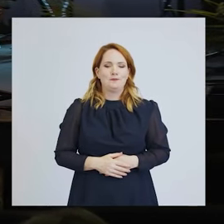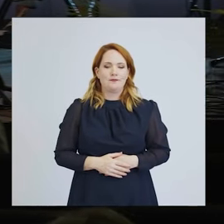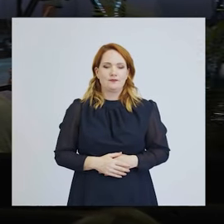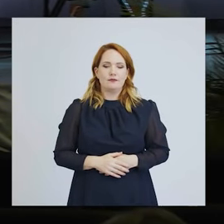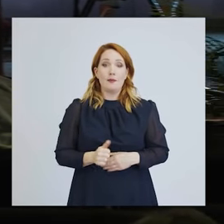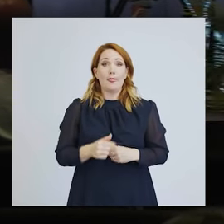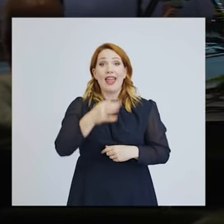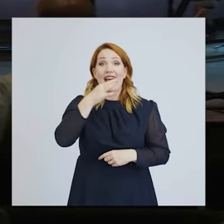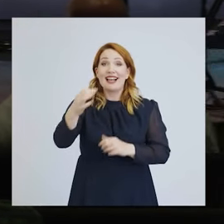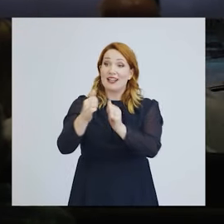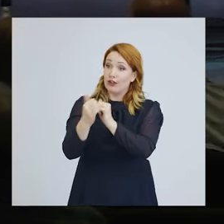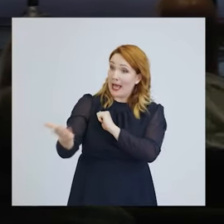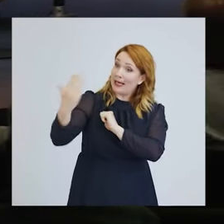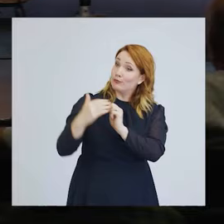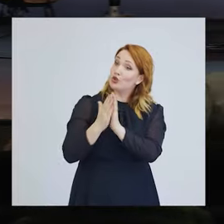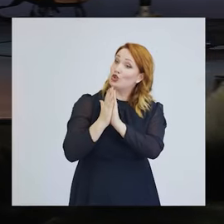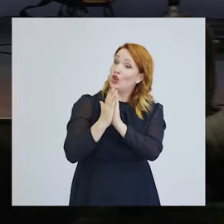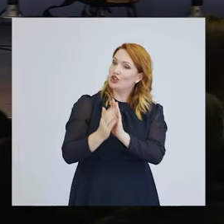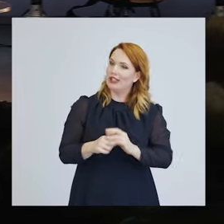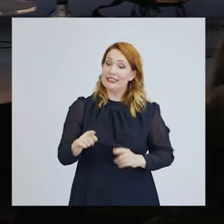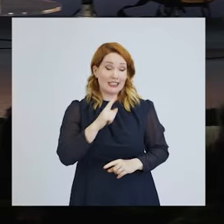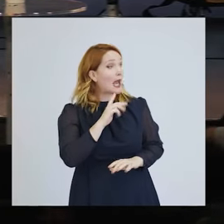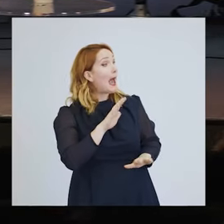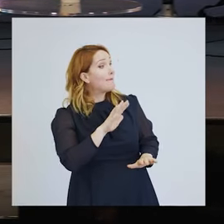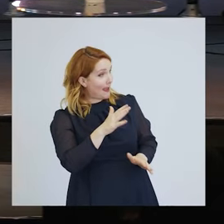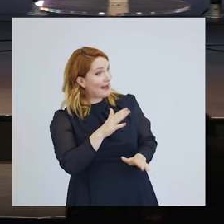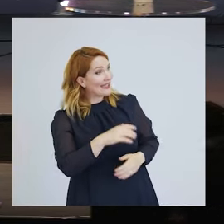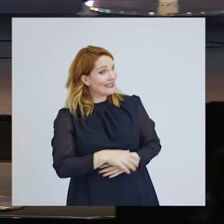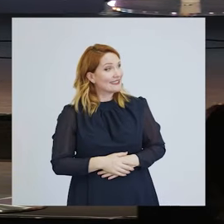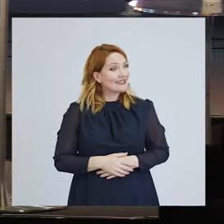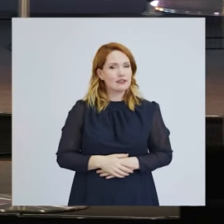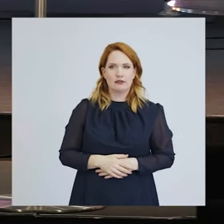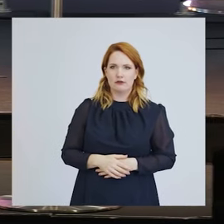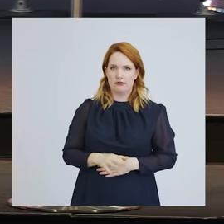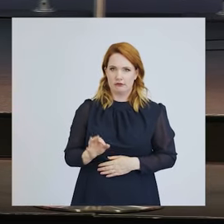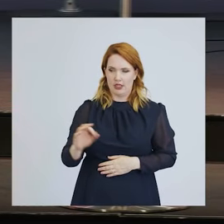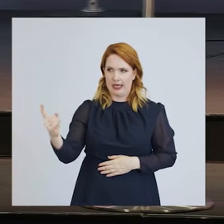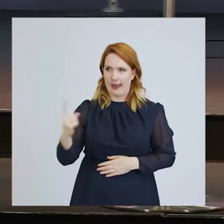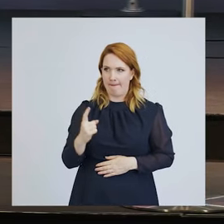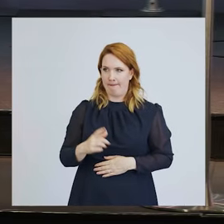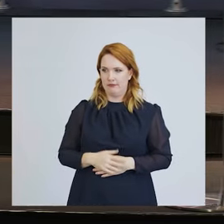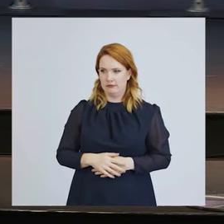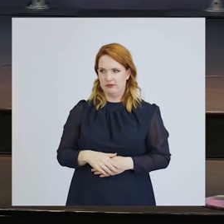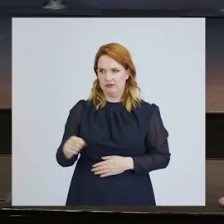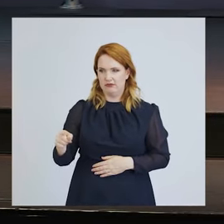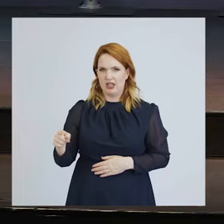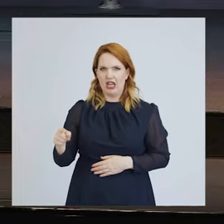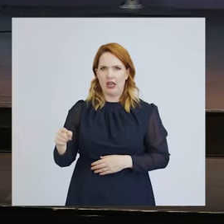yet, sorry, darling." I then decide to ask a friend to church, and he says,